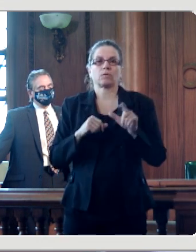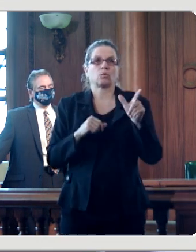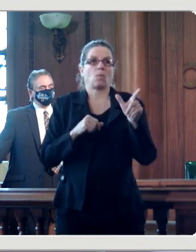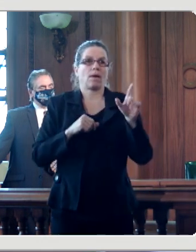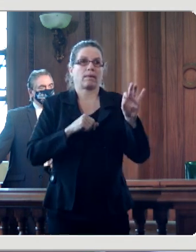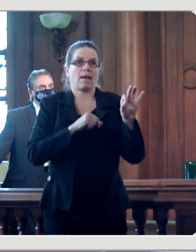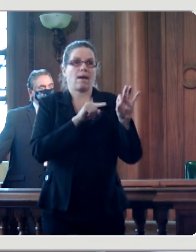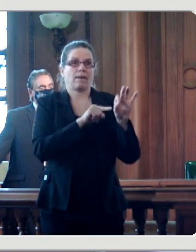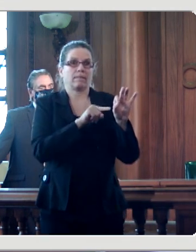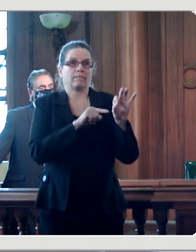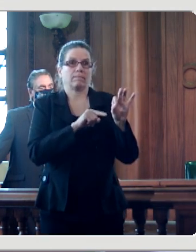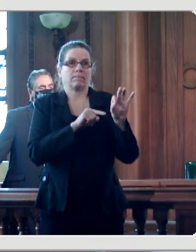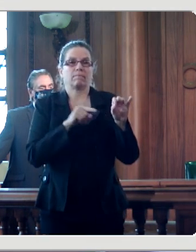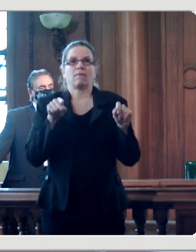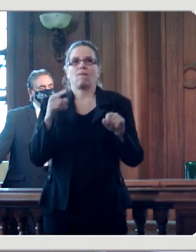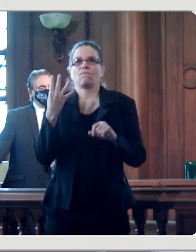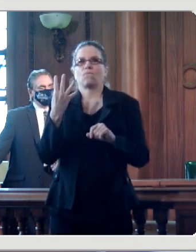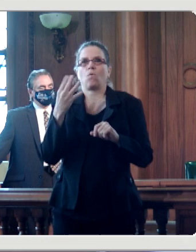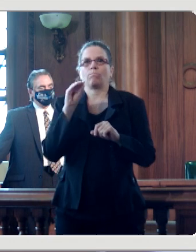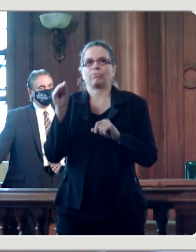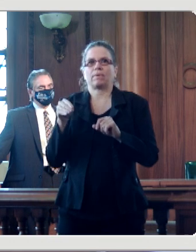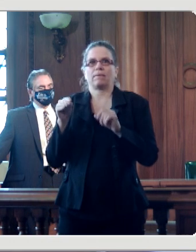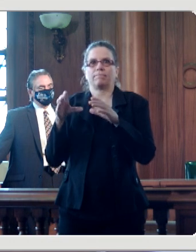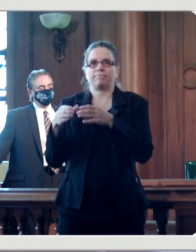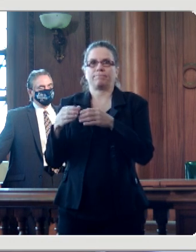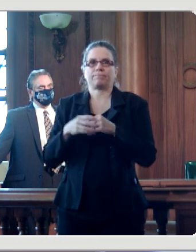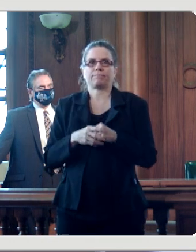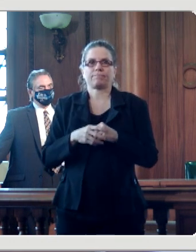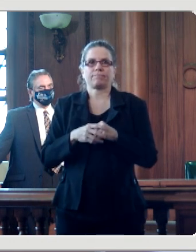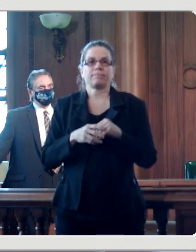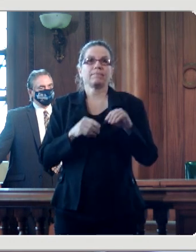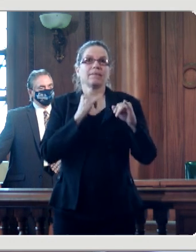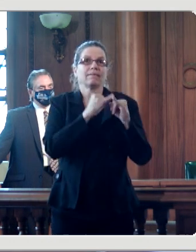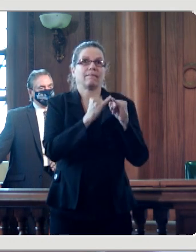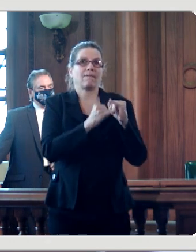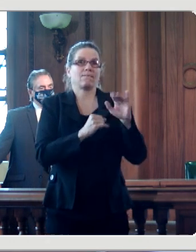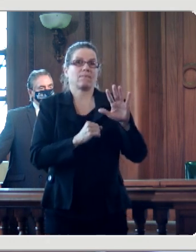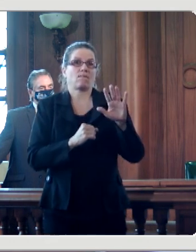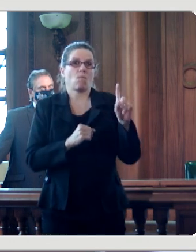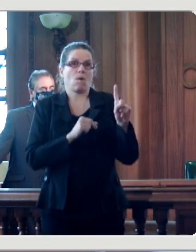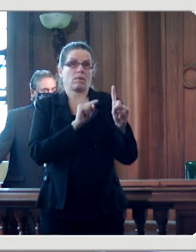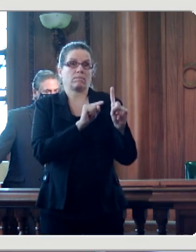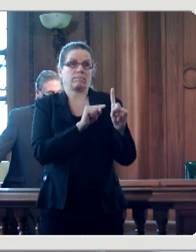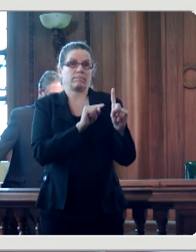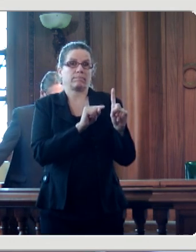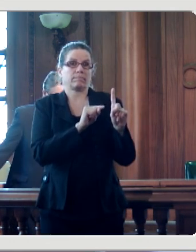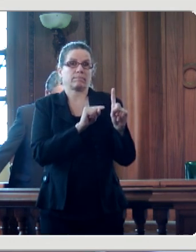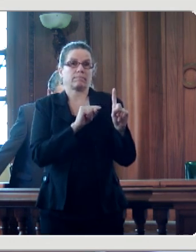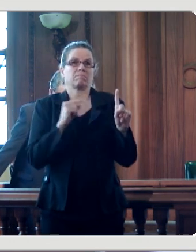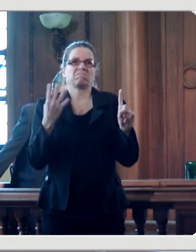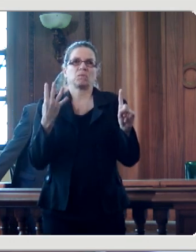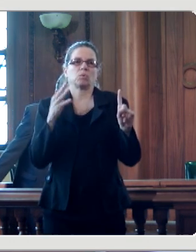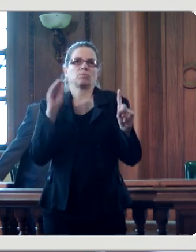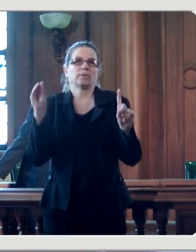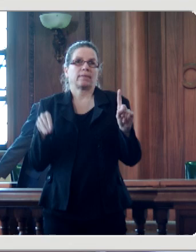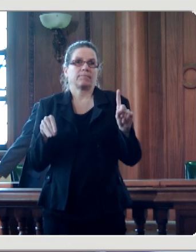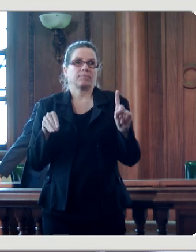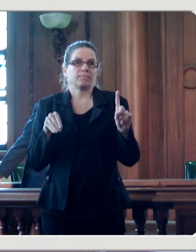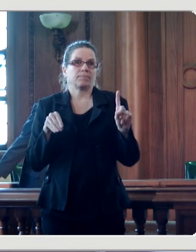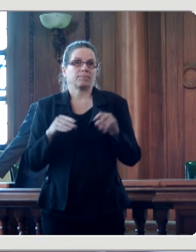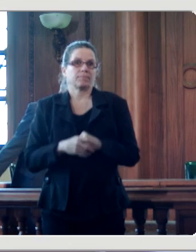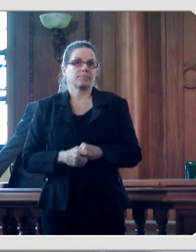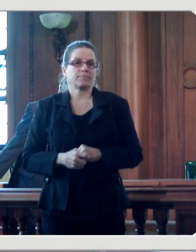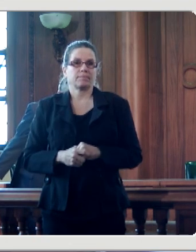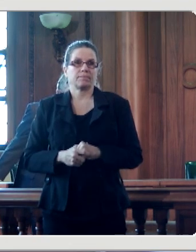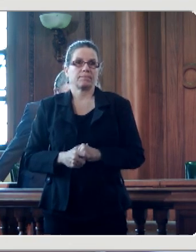36, 4%. 01151, 40, which is 4%.